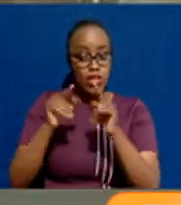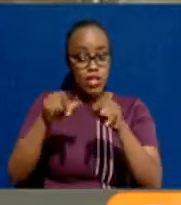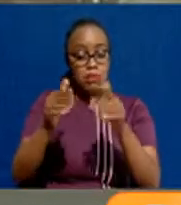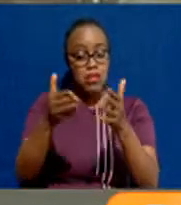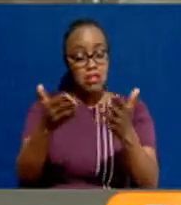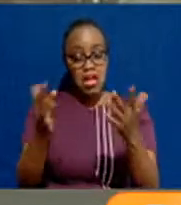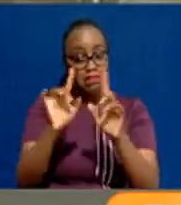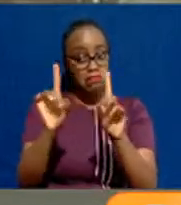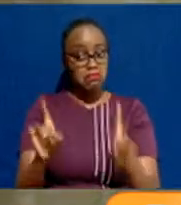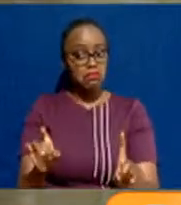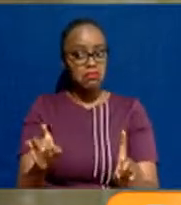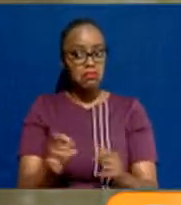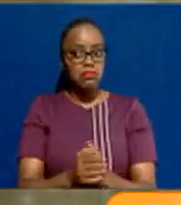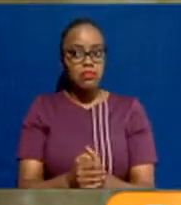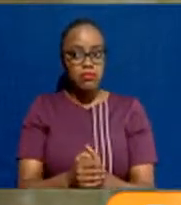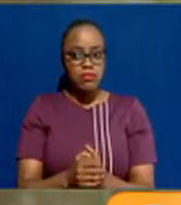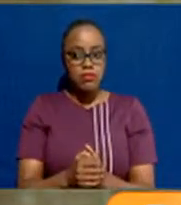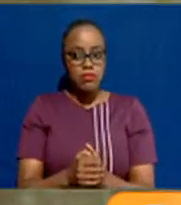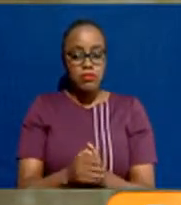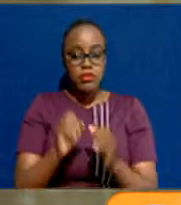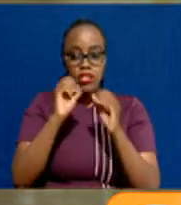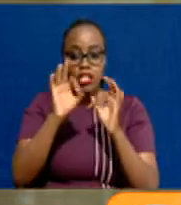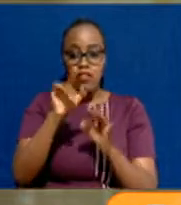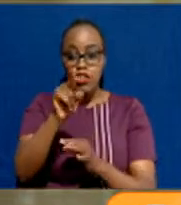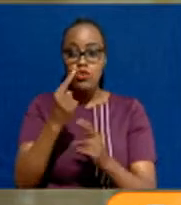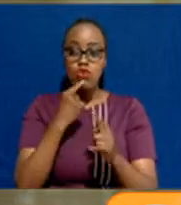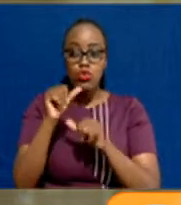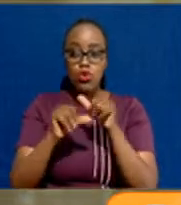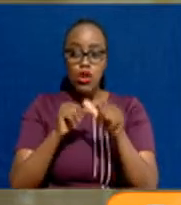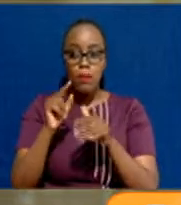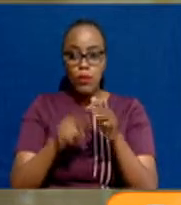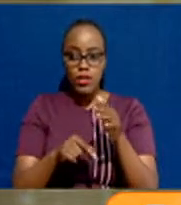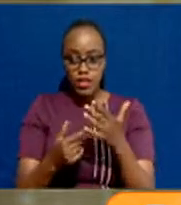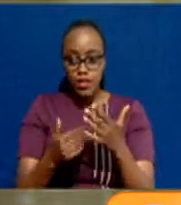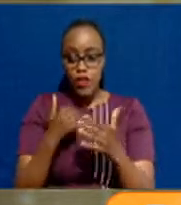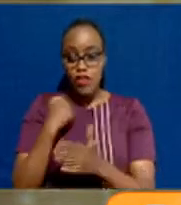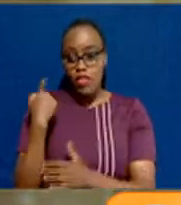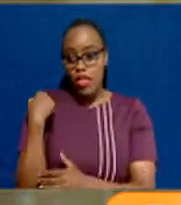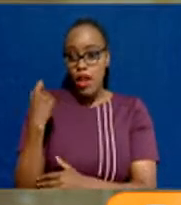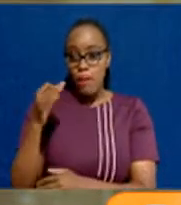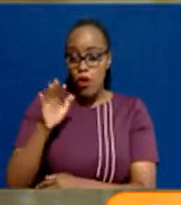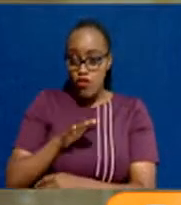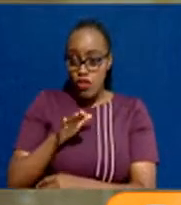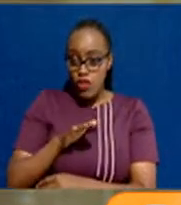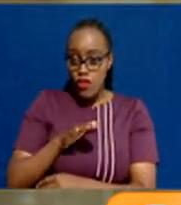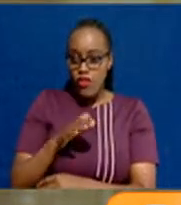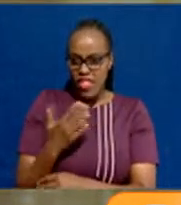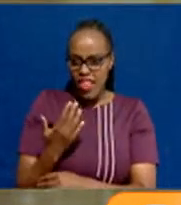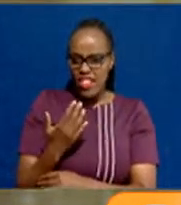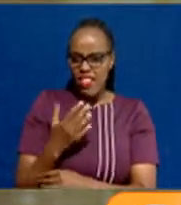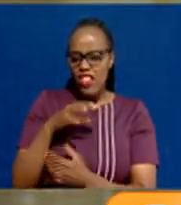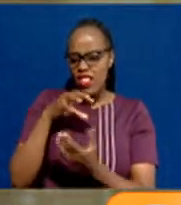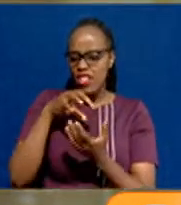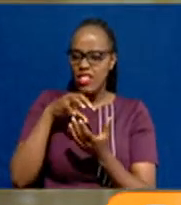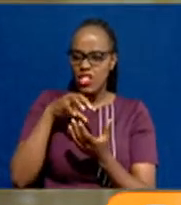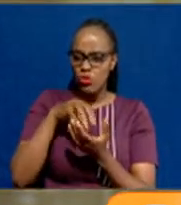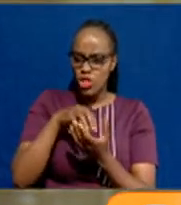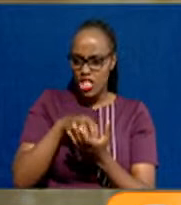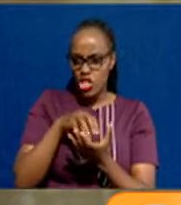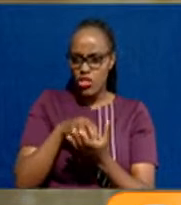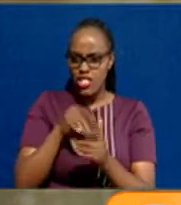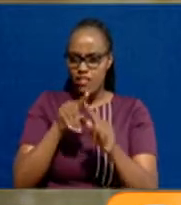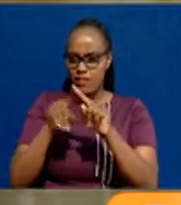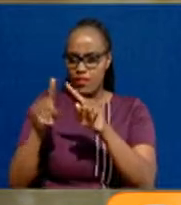more. If you talk about having the number of women on the C-suite, and let me just talk about even